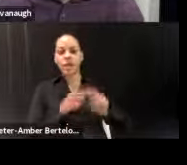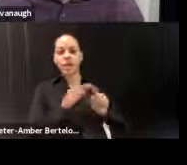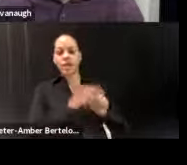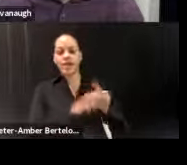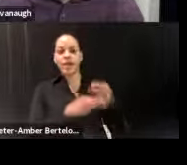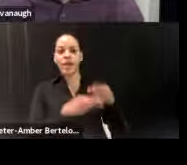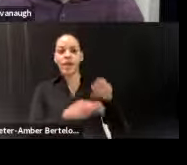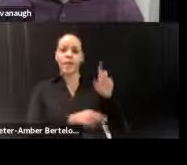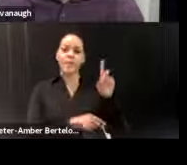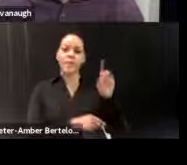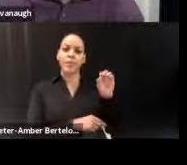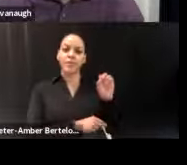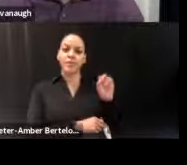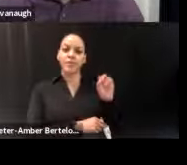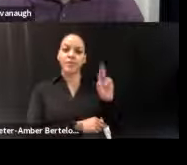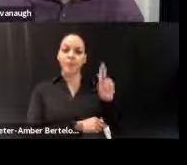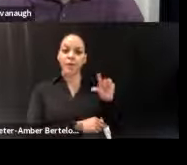Douglas Kearney, to